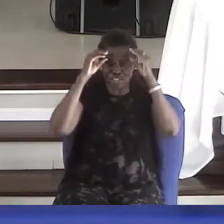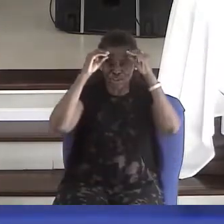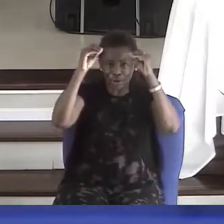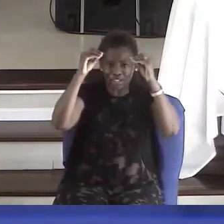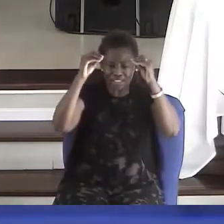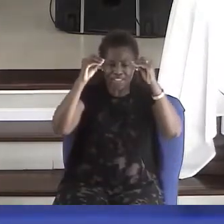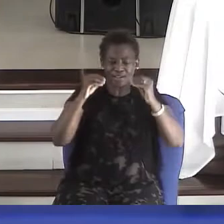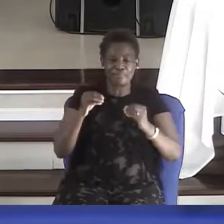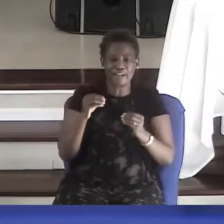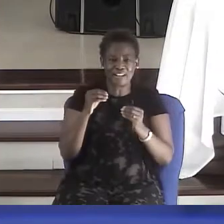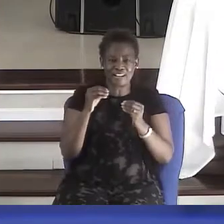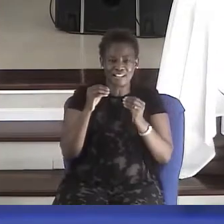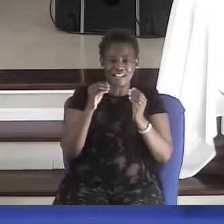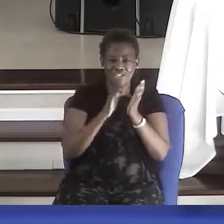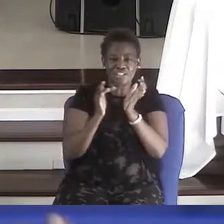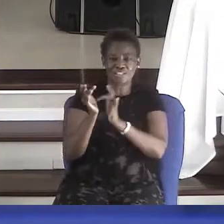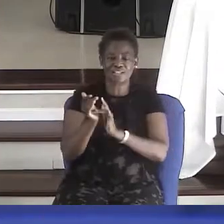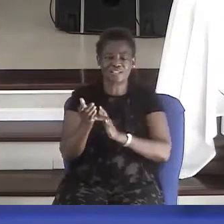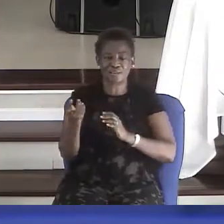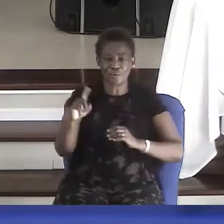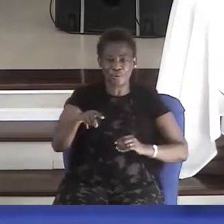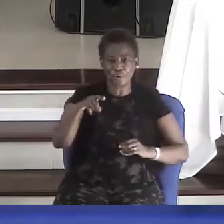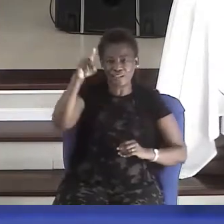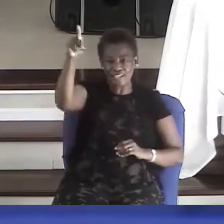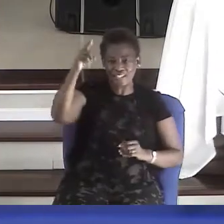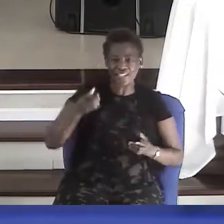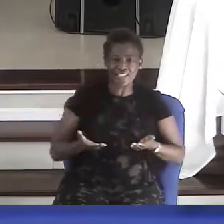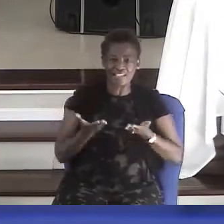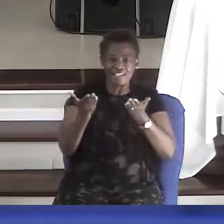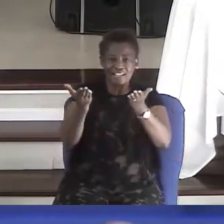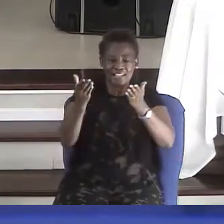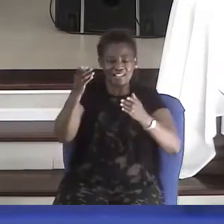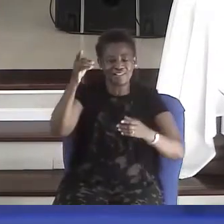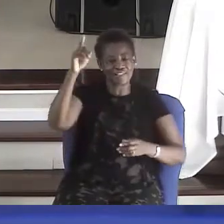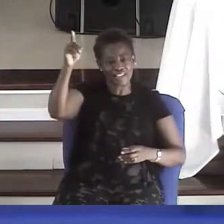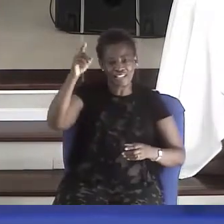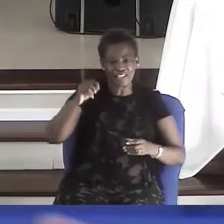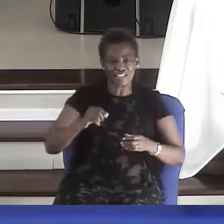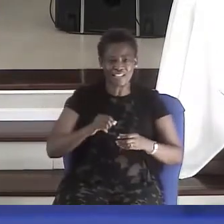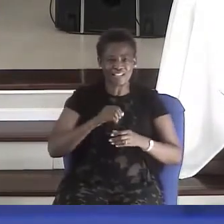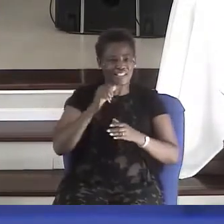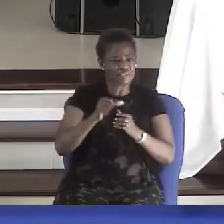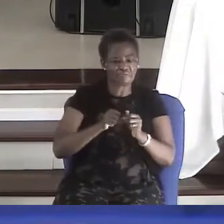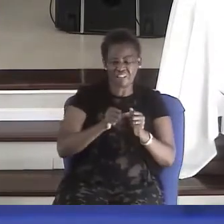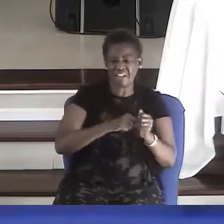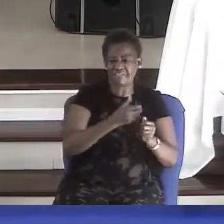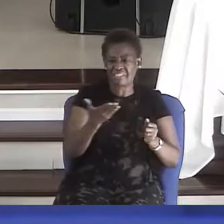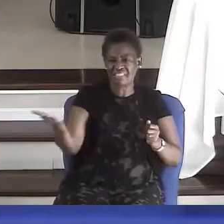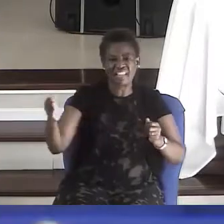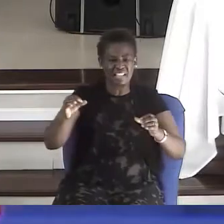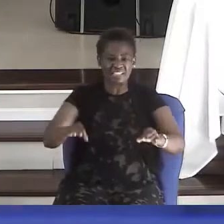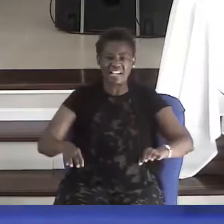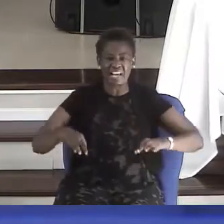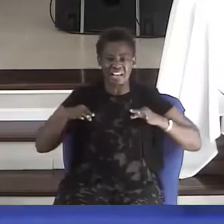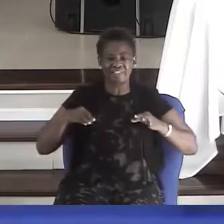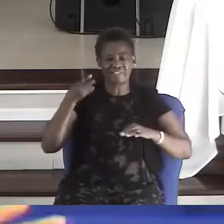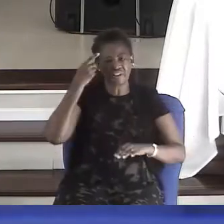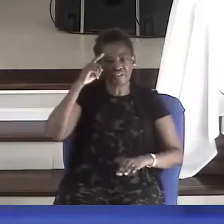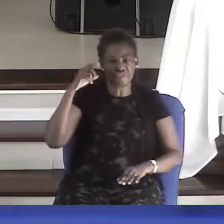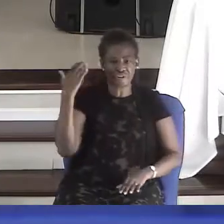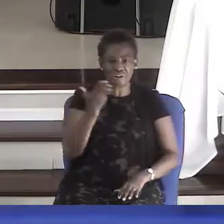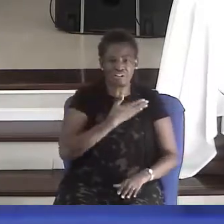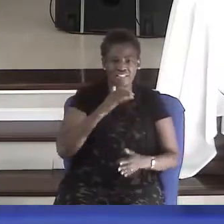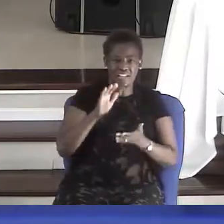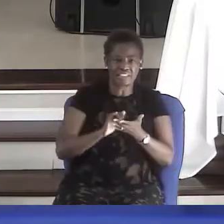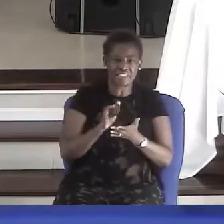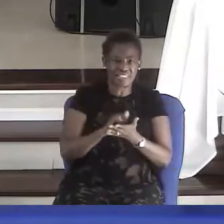us. That's why we give in worship. That's why we praise in worship. That's why we pray in